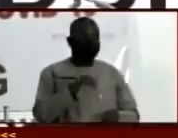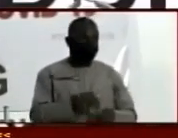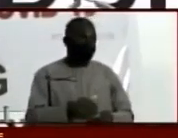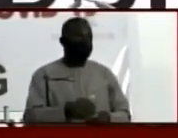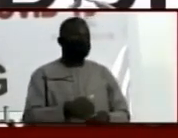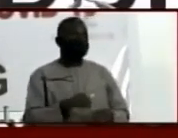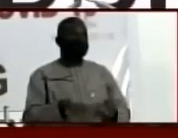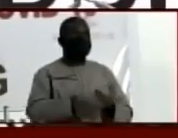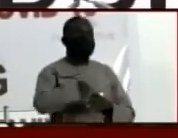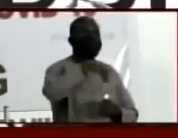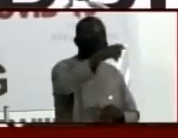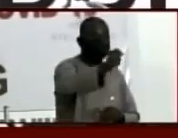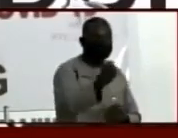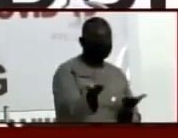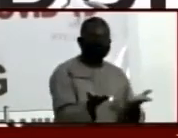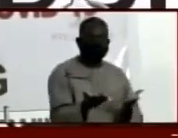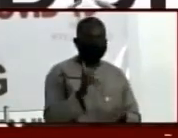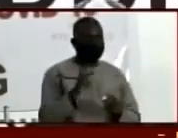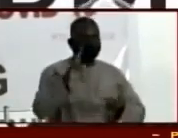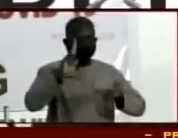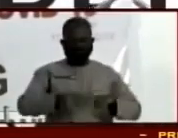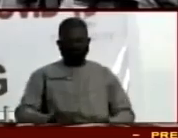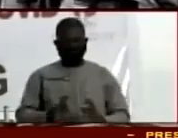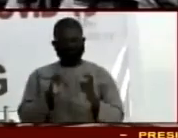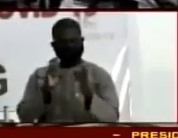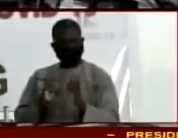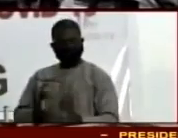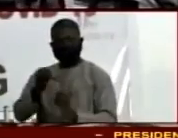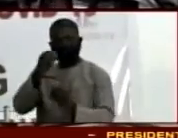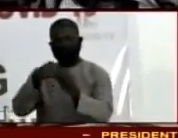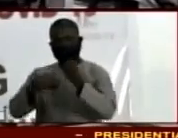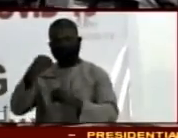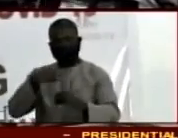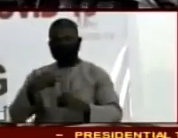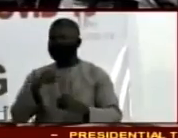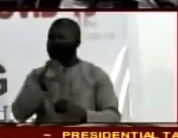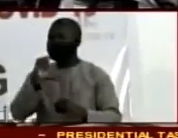no eating inside restaurants allowed.